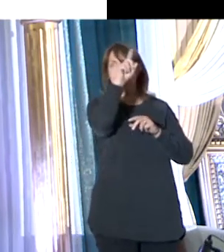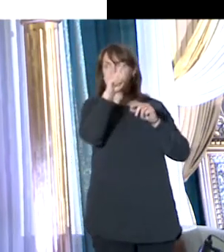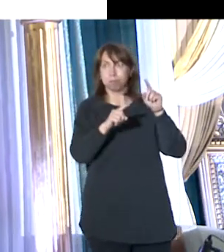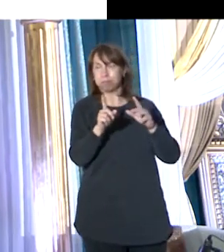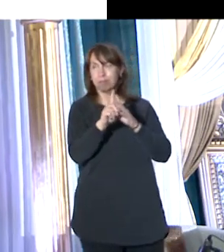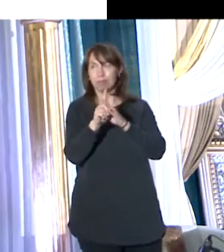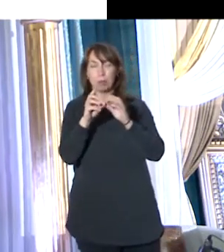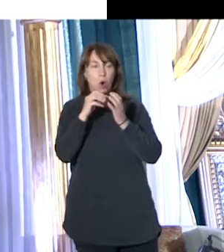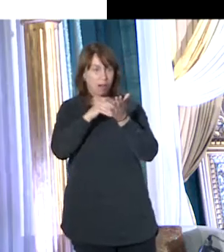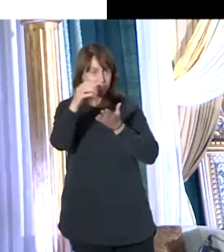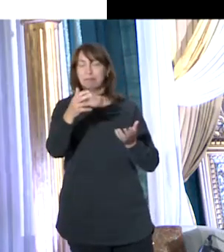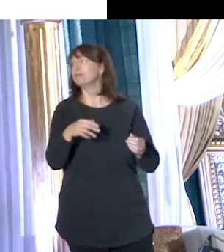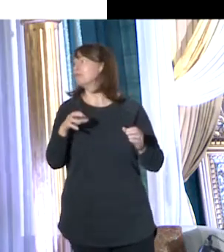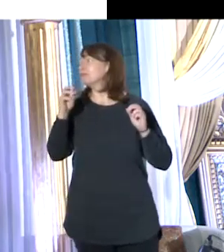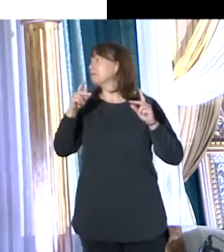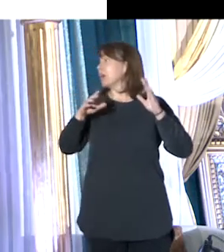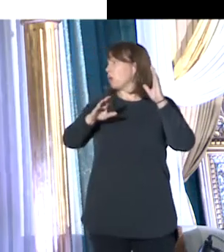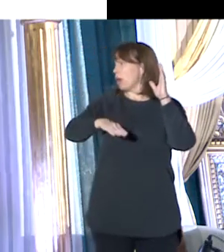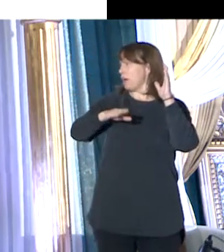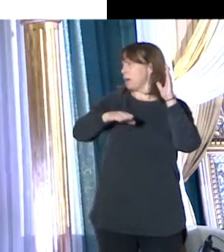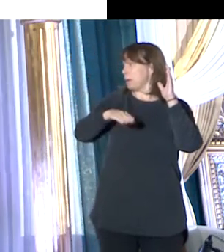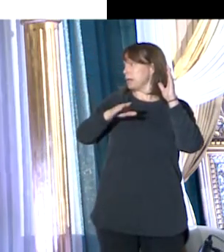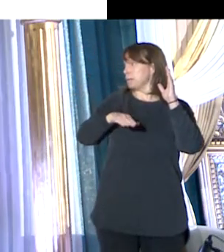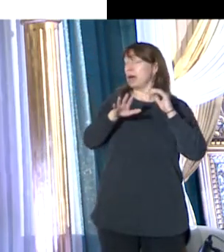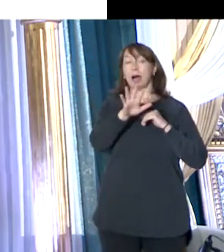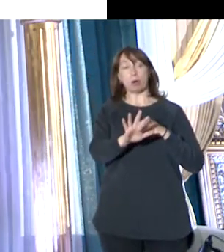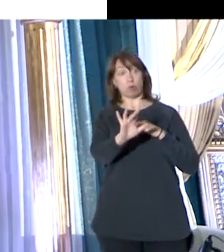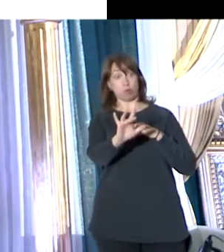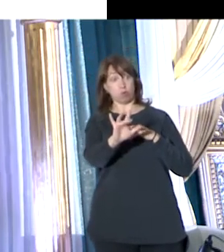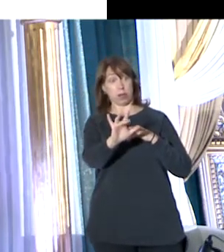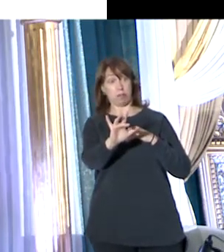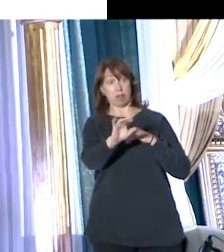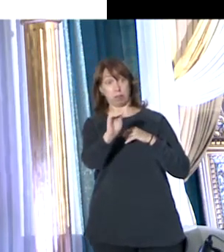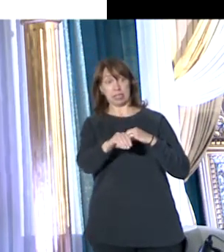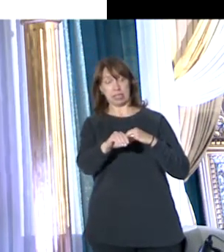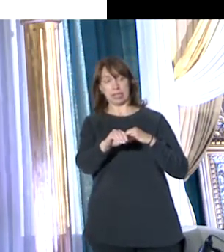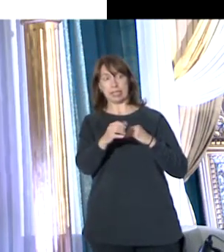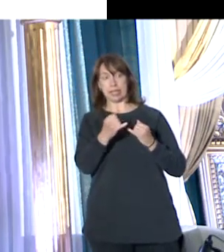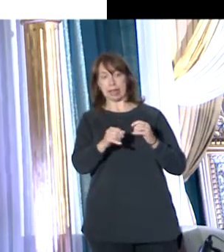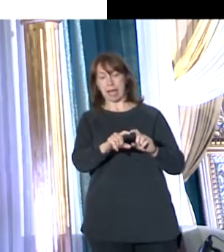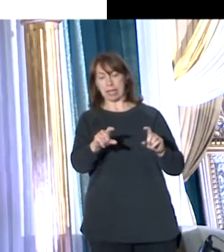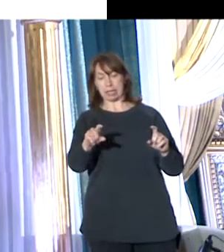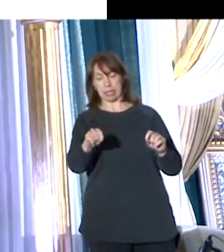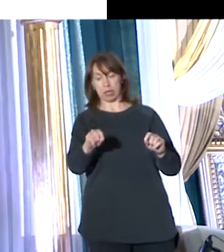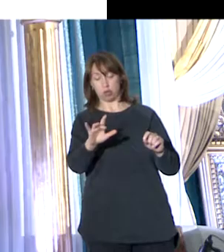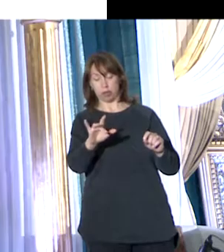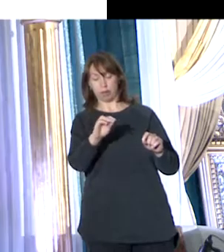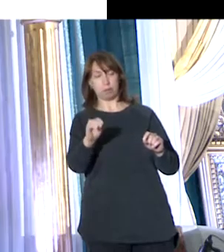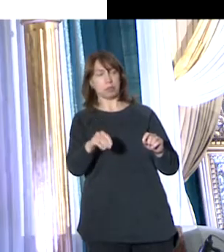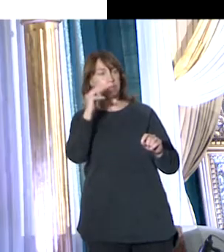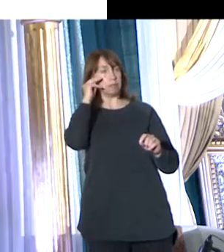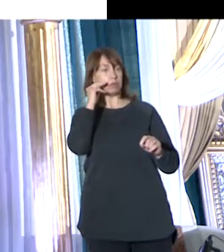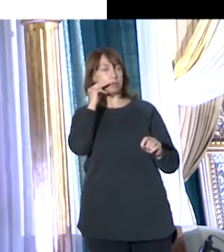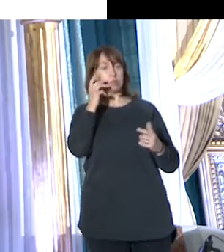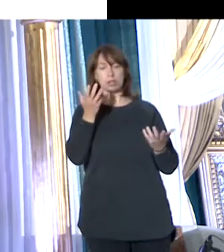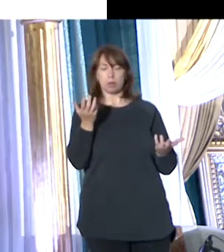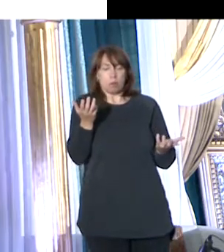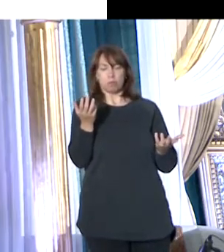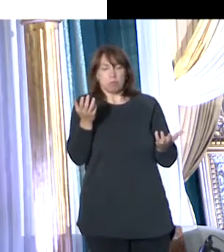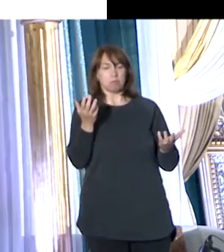the bottom of the slide, and there are about 1/4 of Muslims who basically can't think of anything that they particularly dislike about being in this